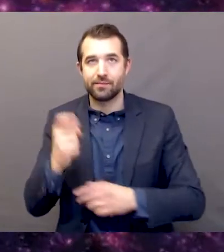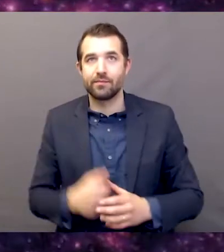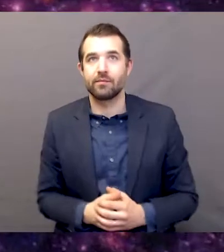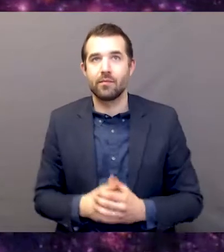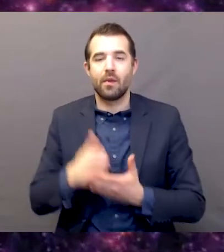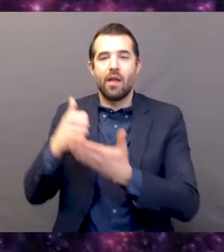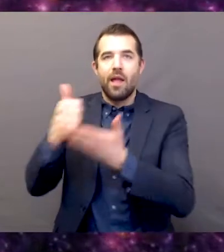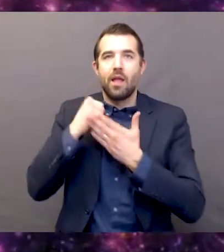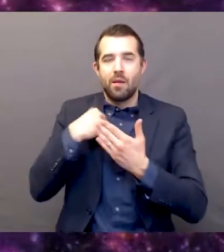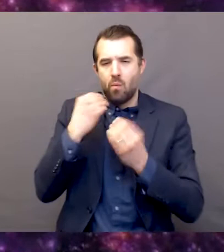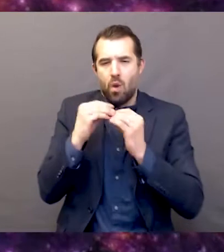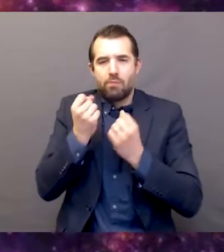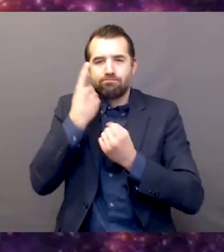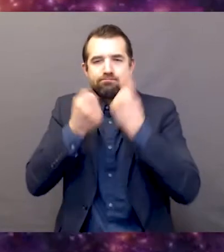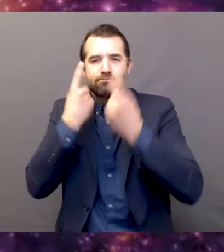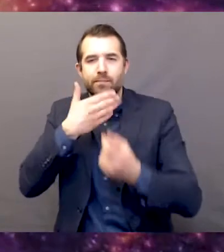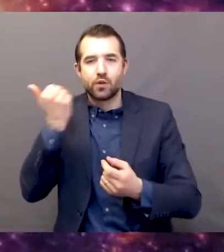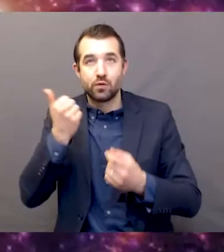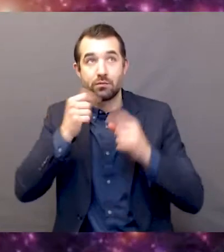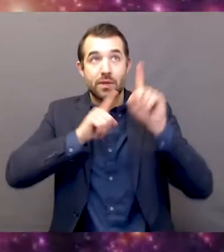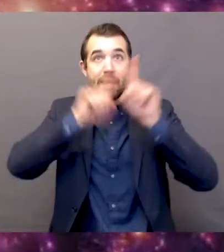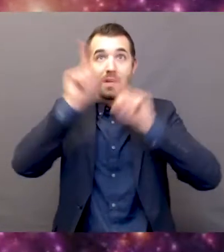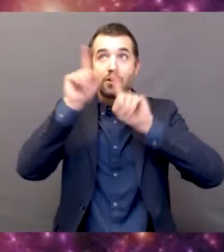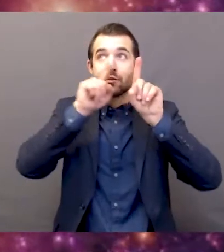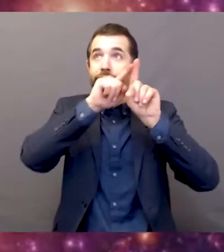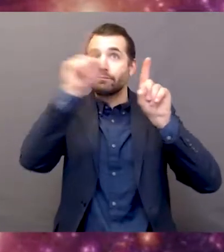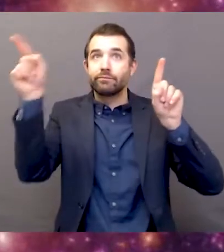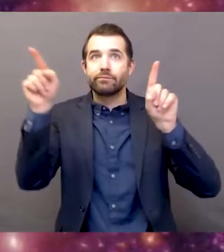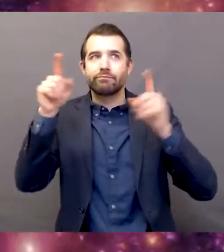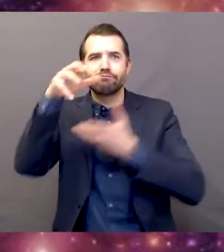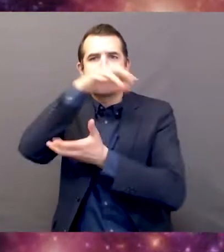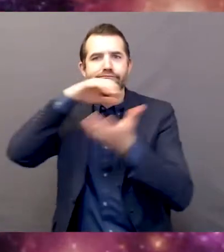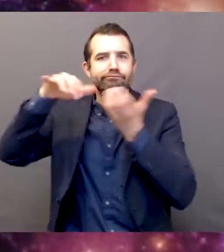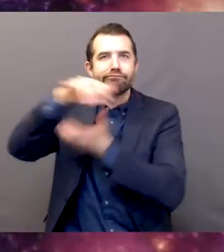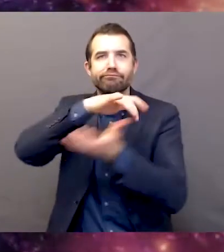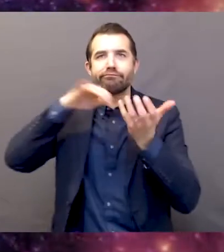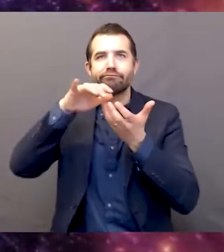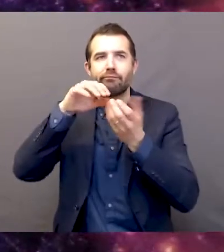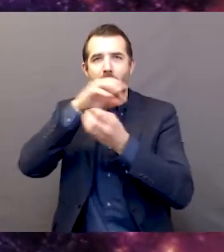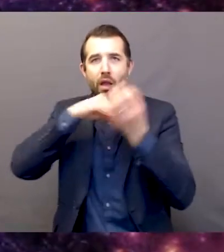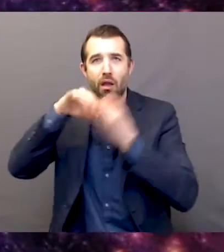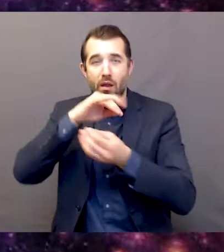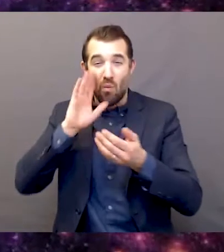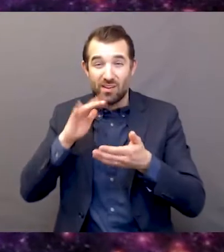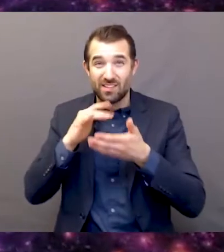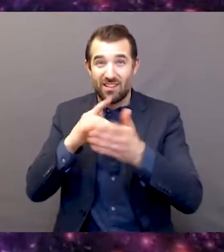really understanding galaxies, groups, and clusters, including probing to even earlier times.